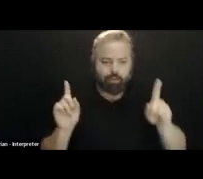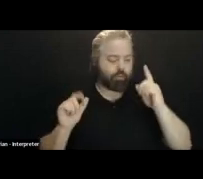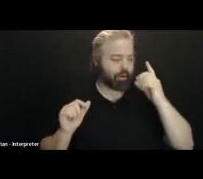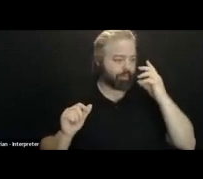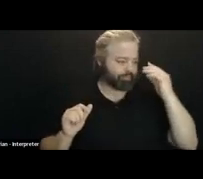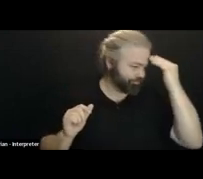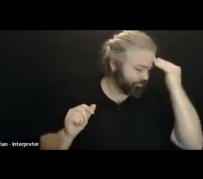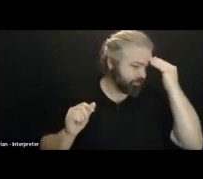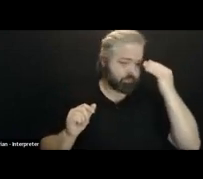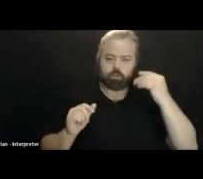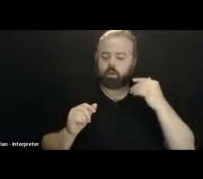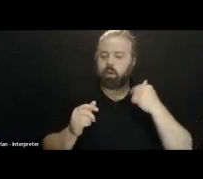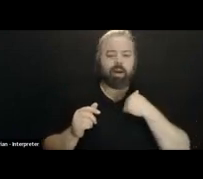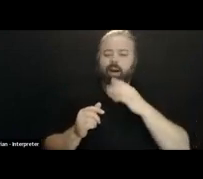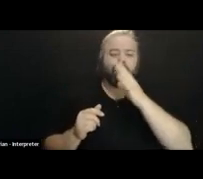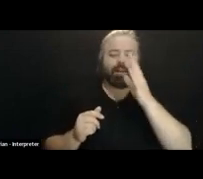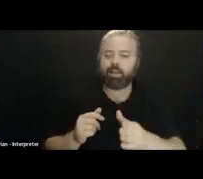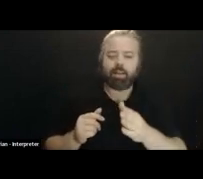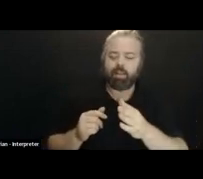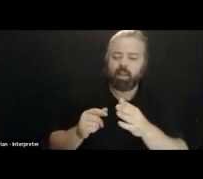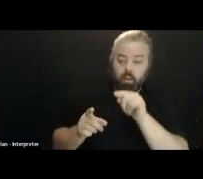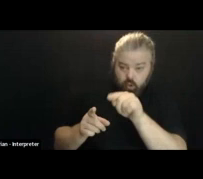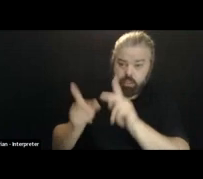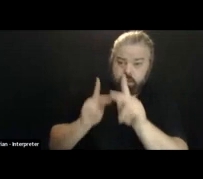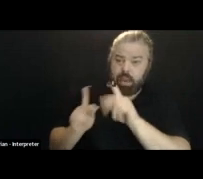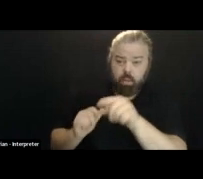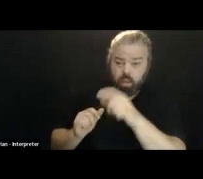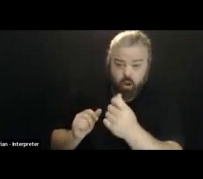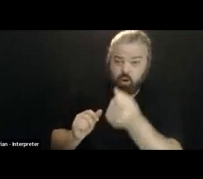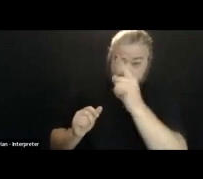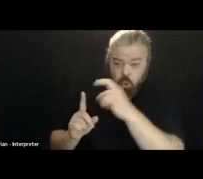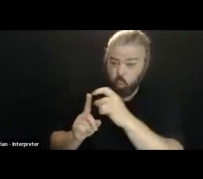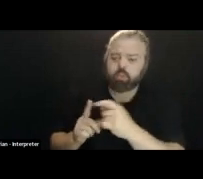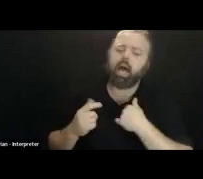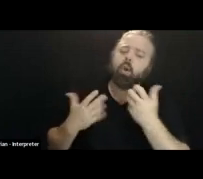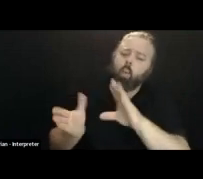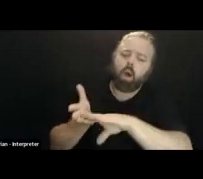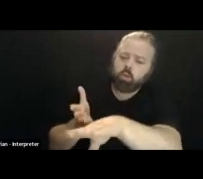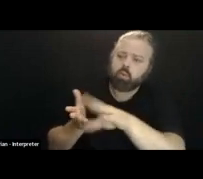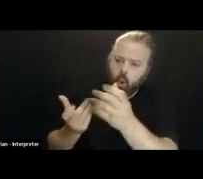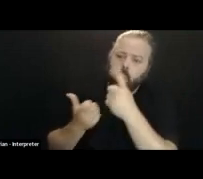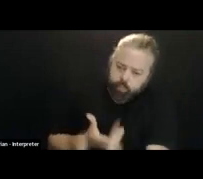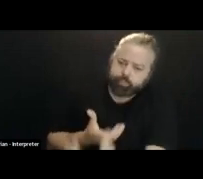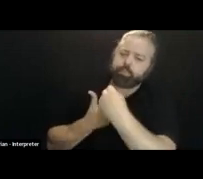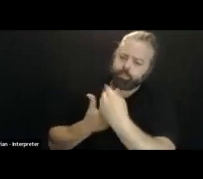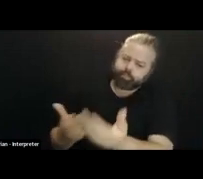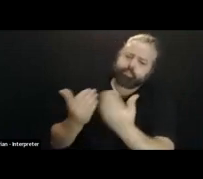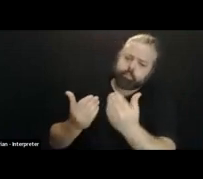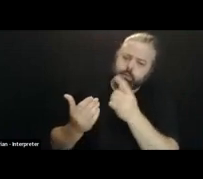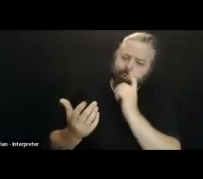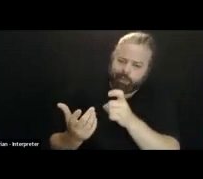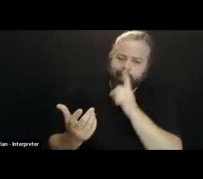certain group of people because they just don't understand what they're reading. So we need to sort of be